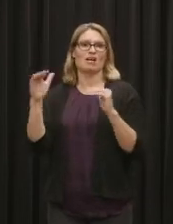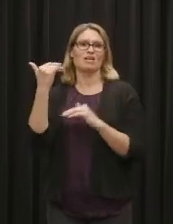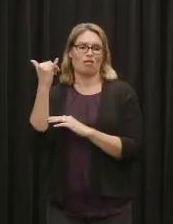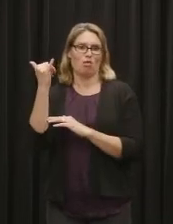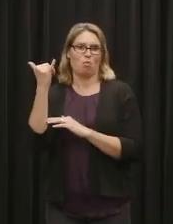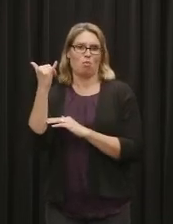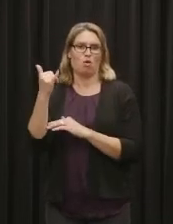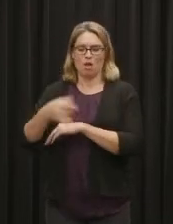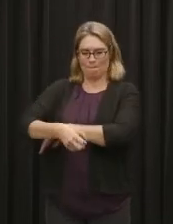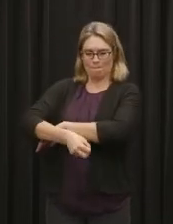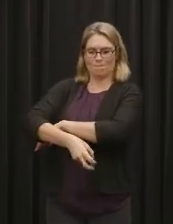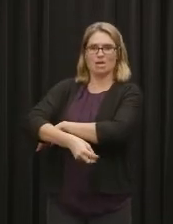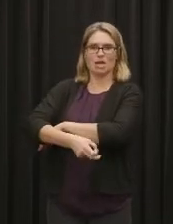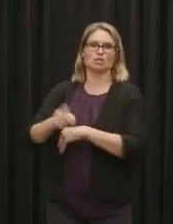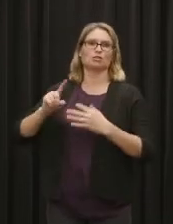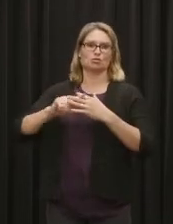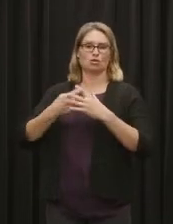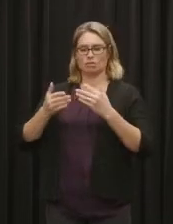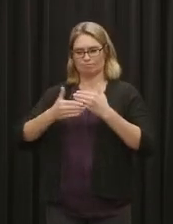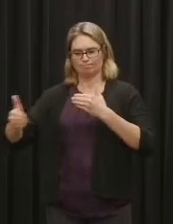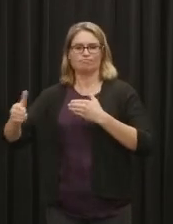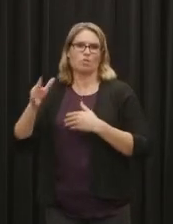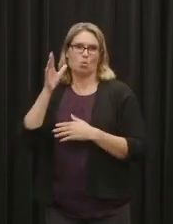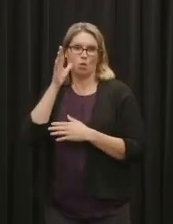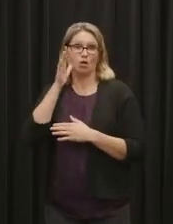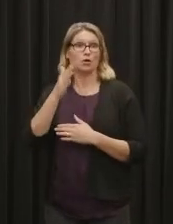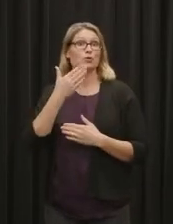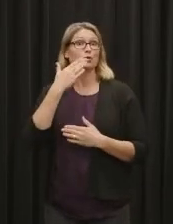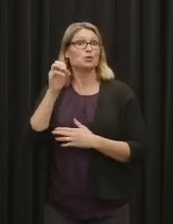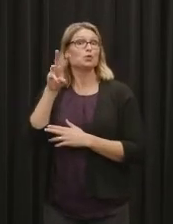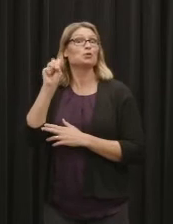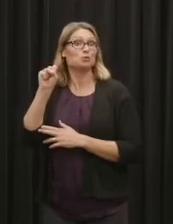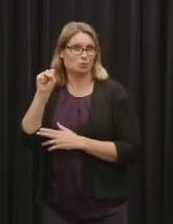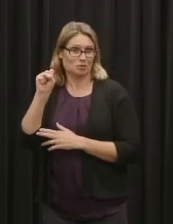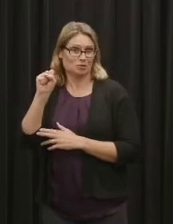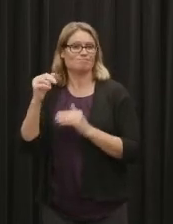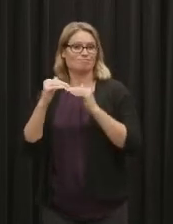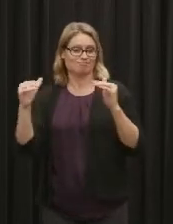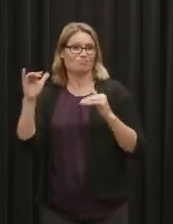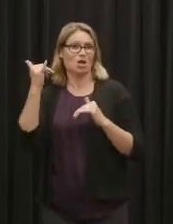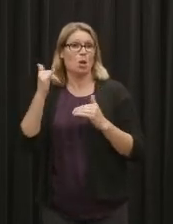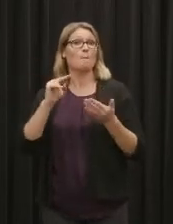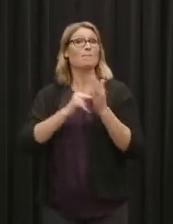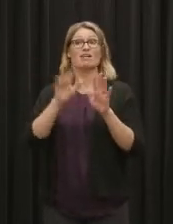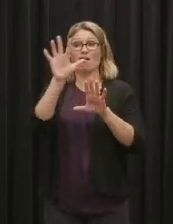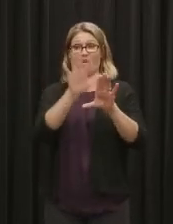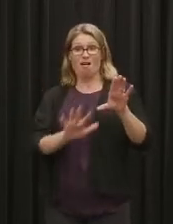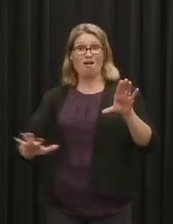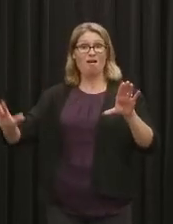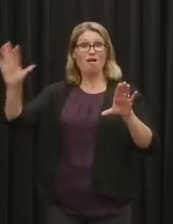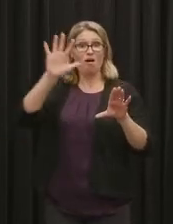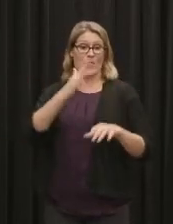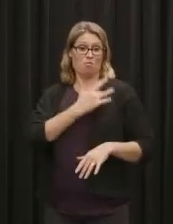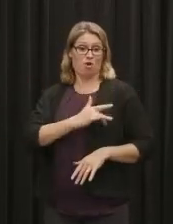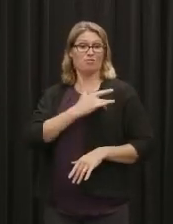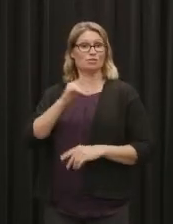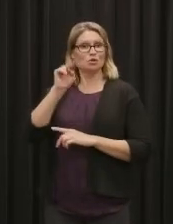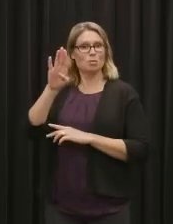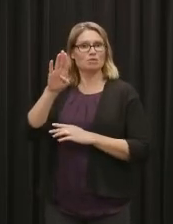level as of midnight tonight. This is good news. It means the whole province will be back in